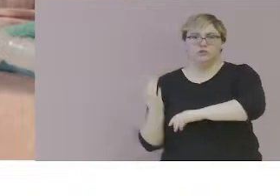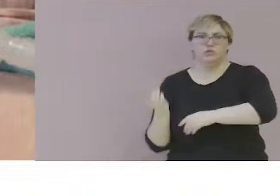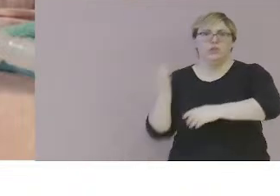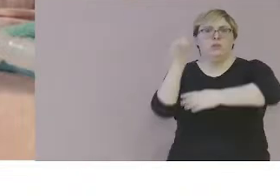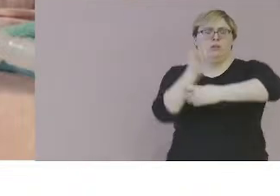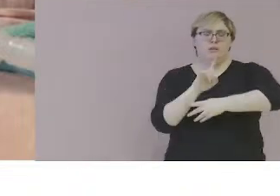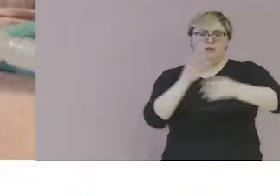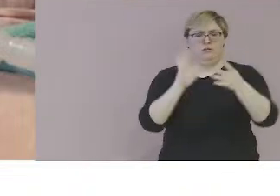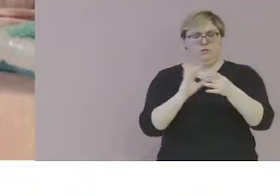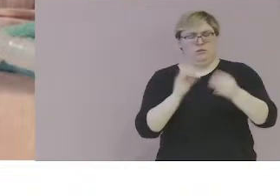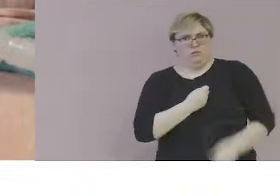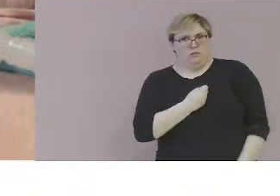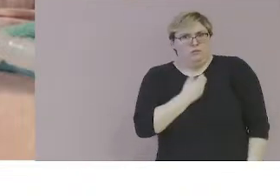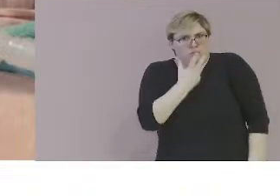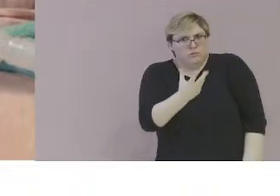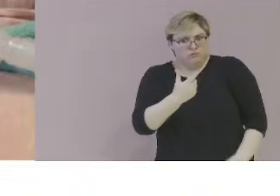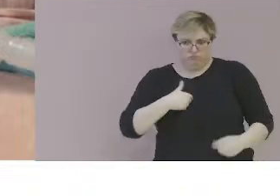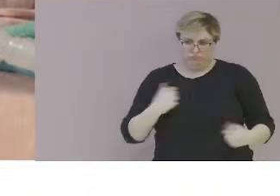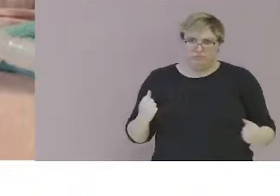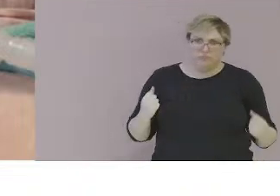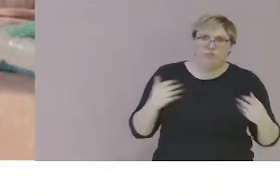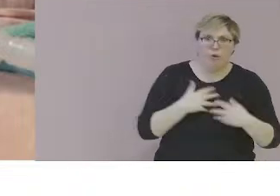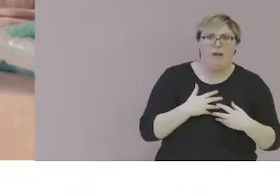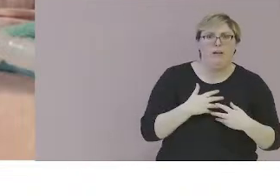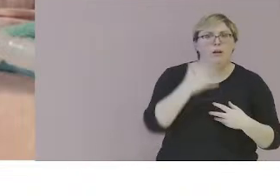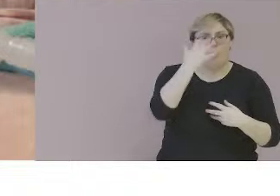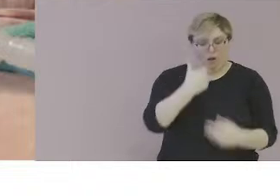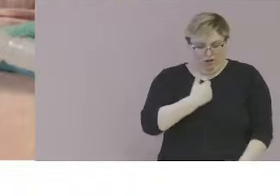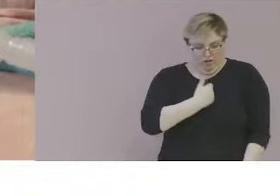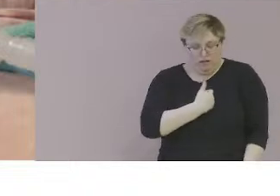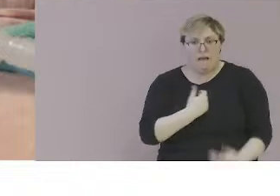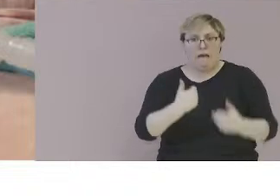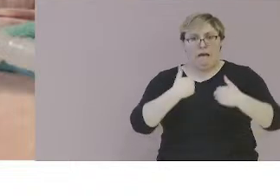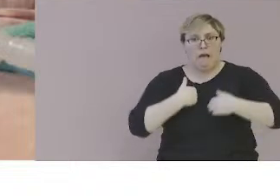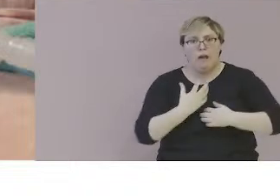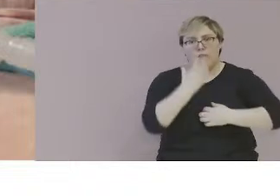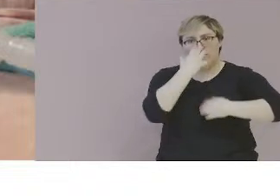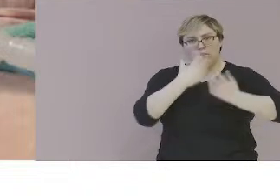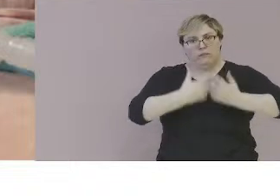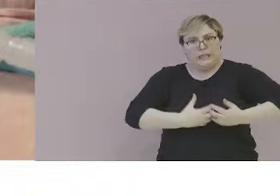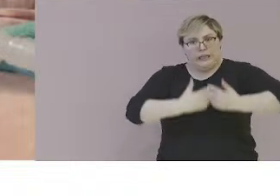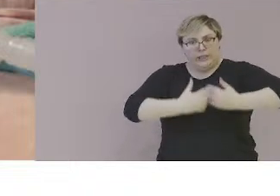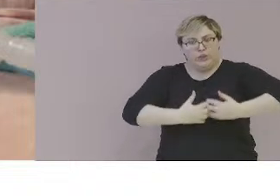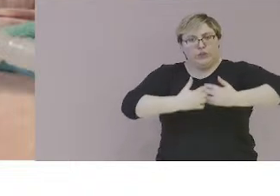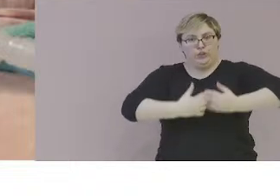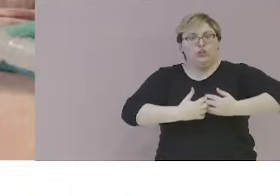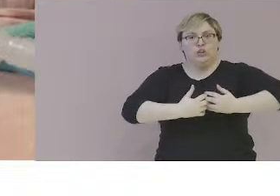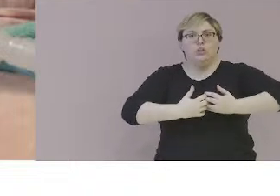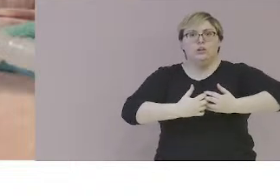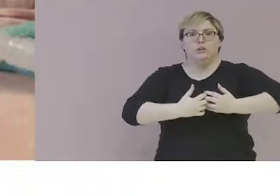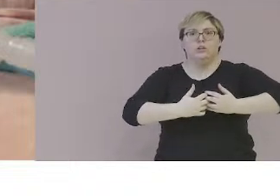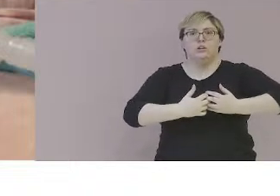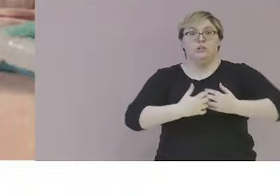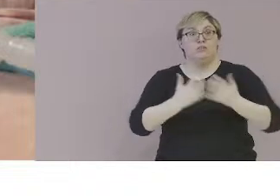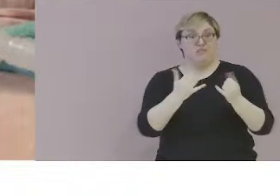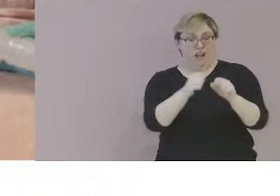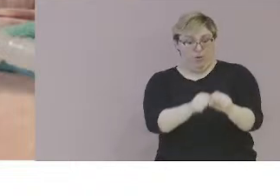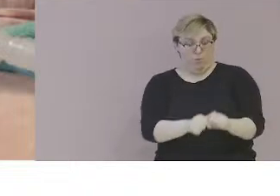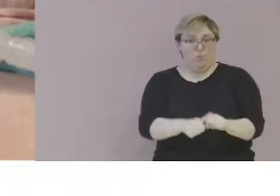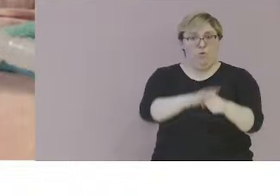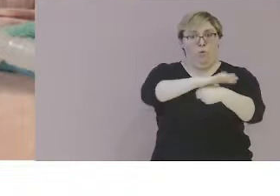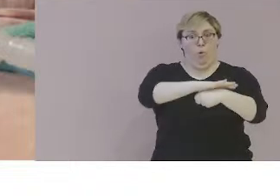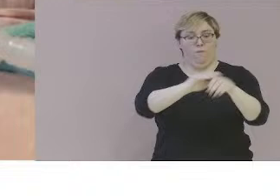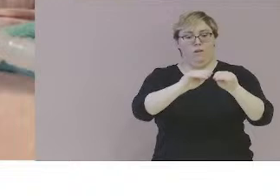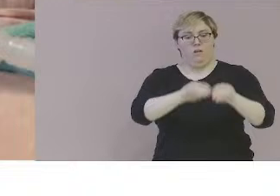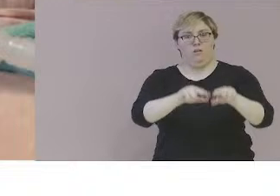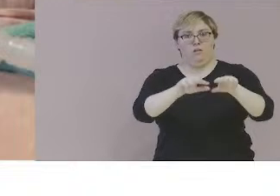facing the COVID-19 pandemic. She said, "It's been pretty scary to navigate COVID-19 as a ventilator